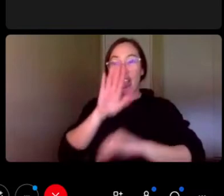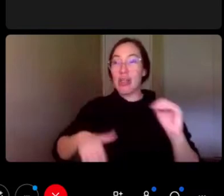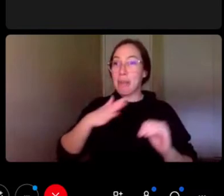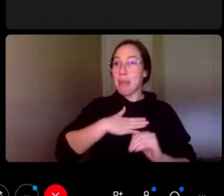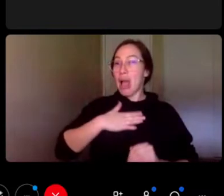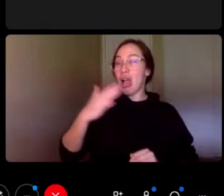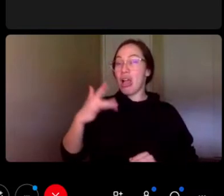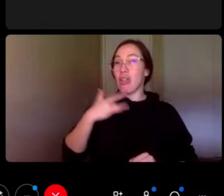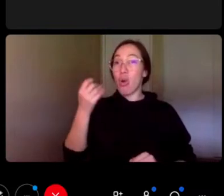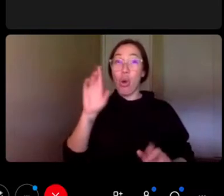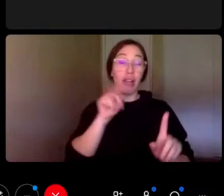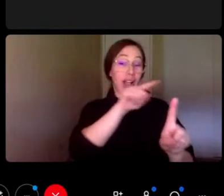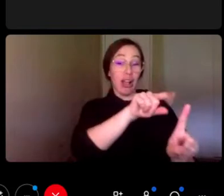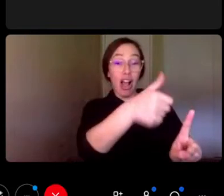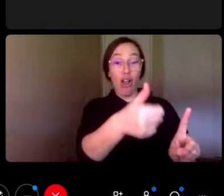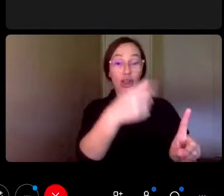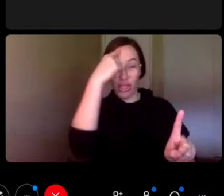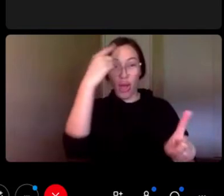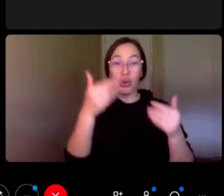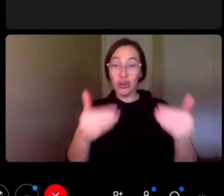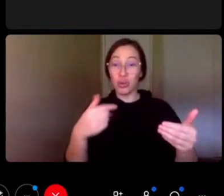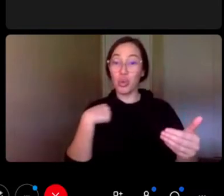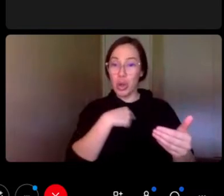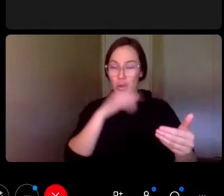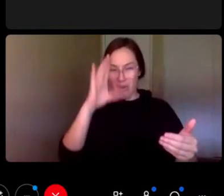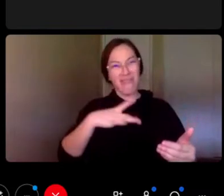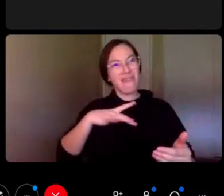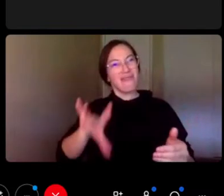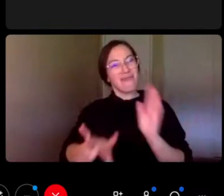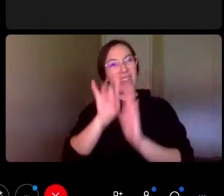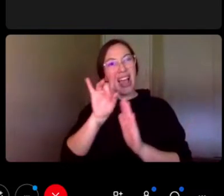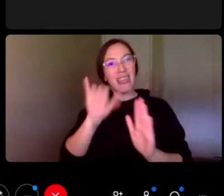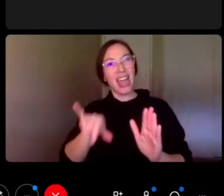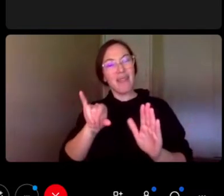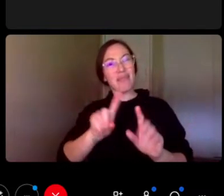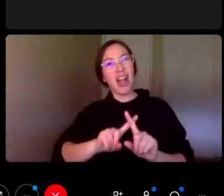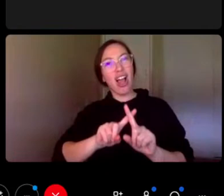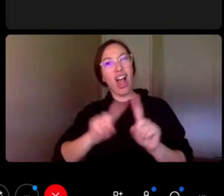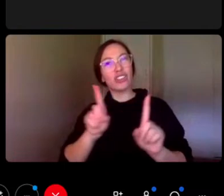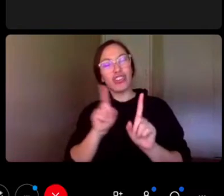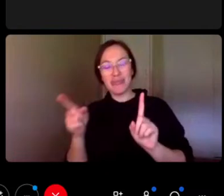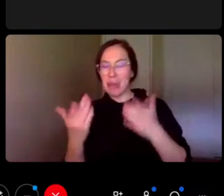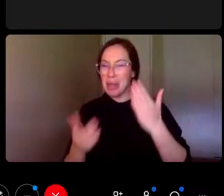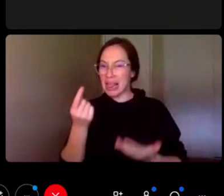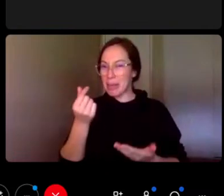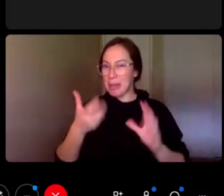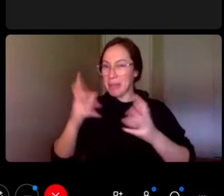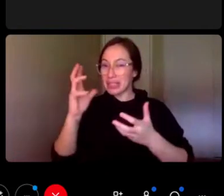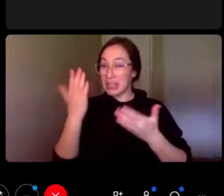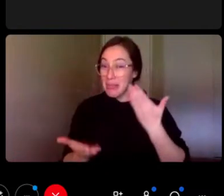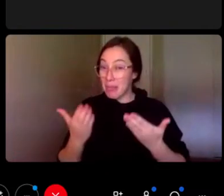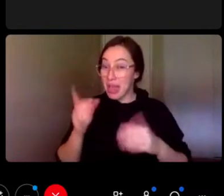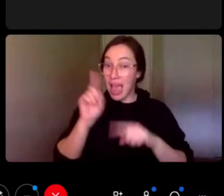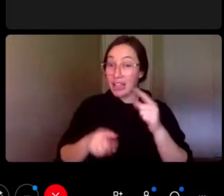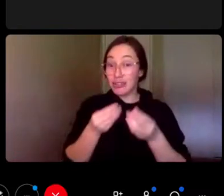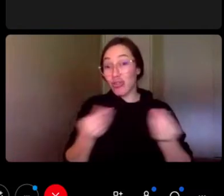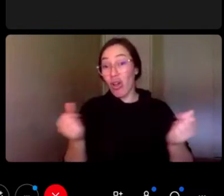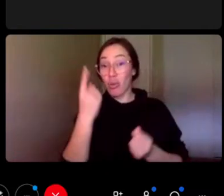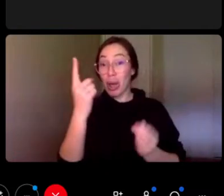where Pat thought she was going to go. And we're going to find that alternative, and it's going to be a little messy. Might take more than one meeting, but we're